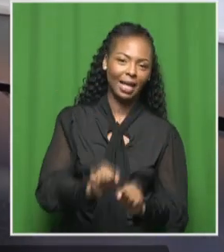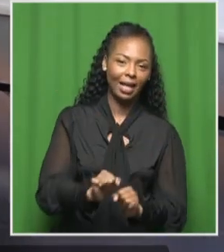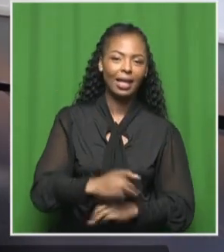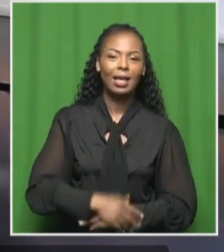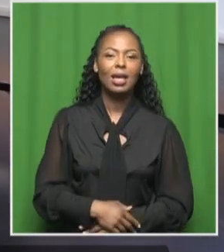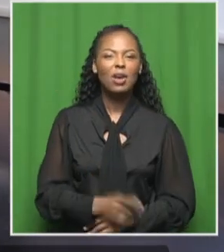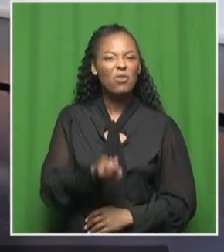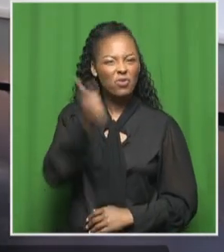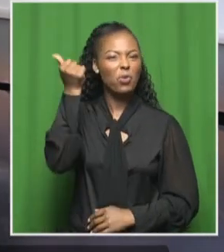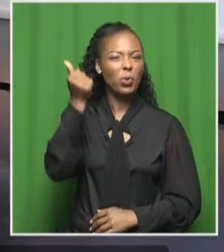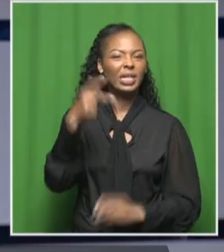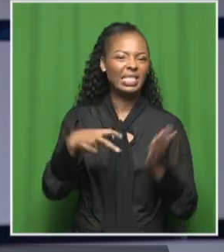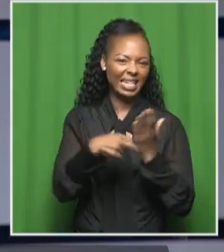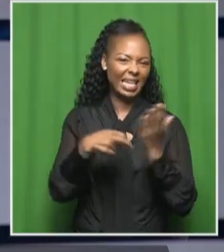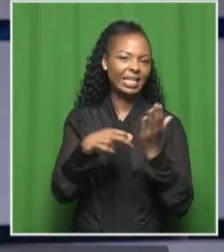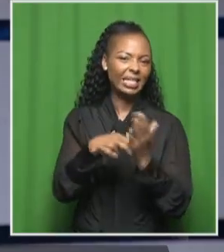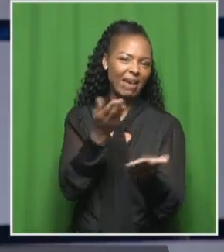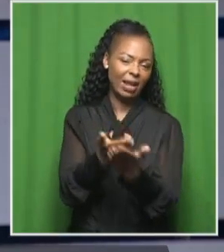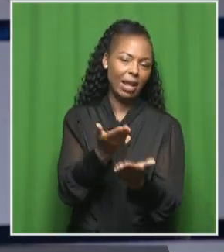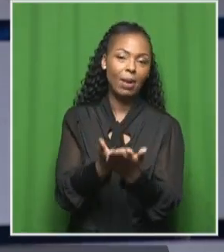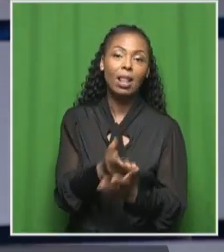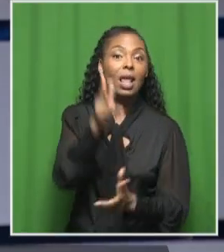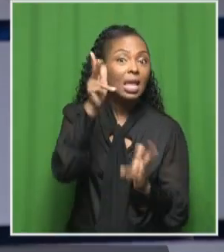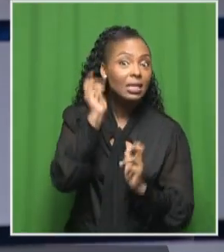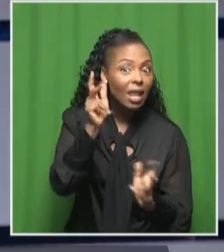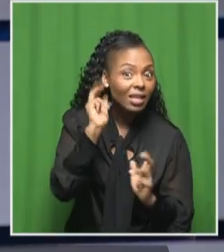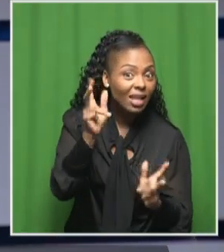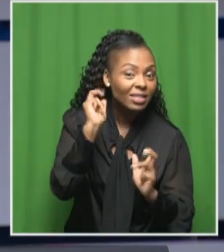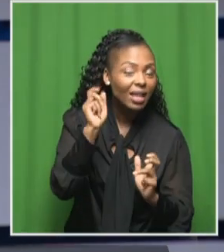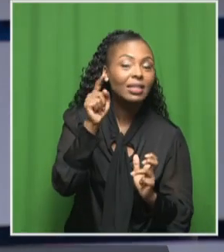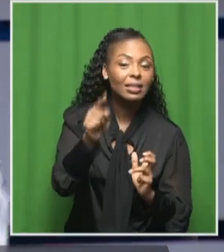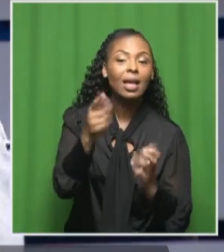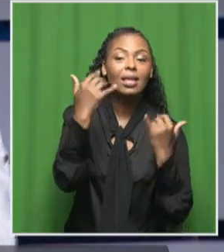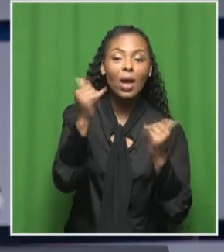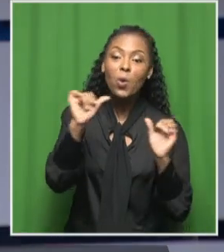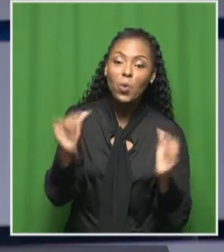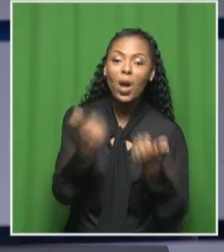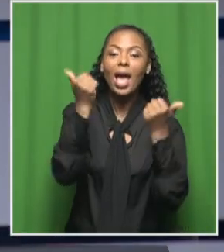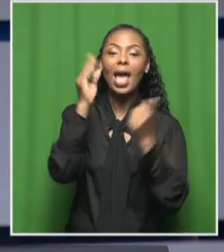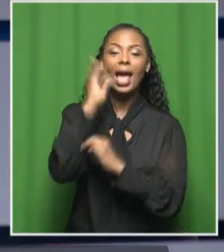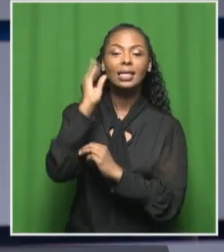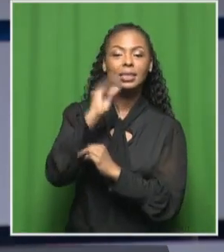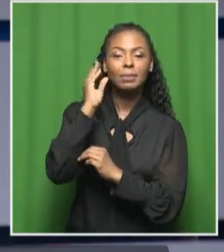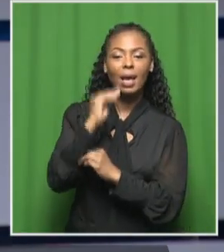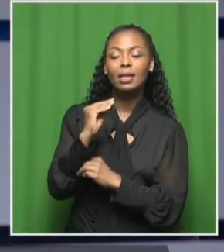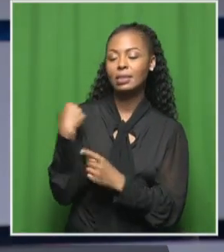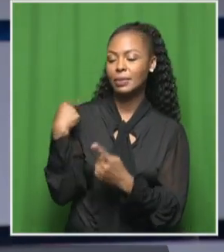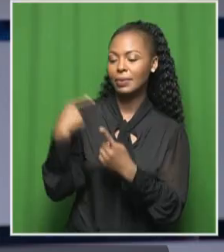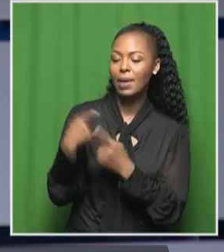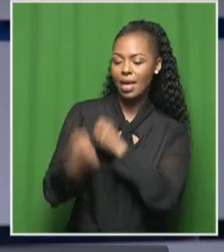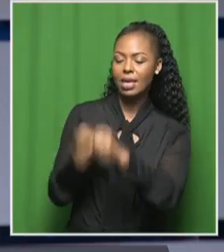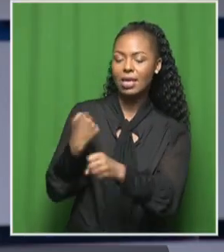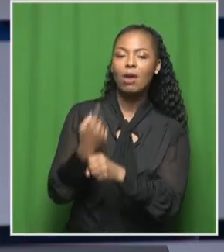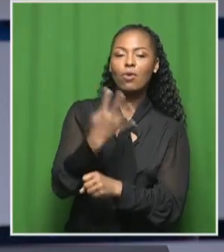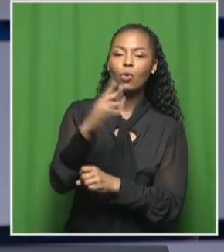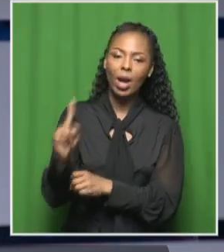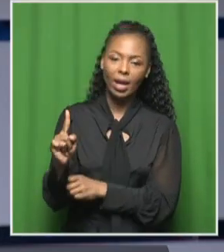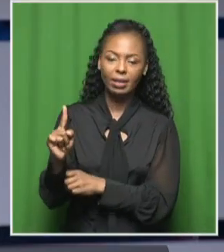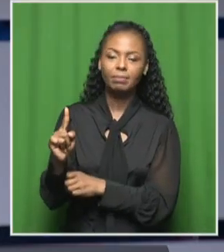I heard that's available. So listen, one of my greatest experience of my 41 years is playing